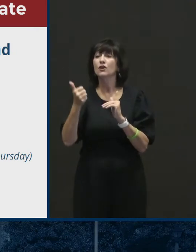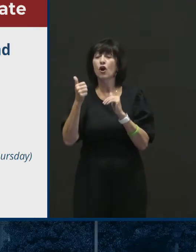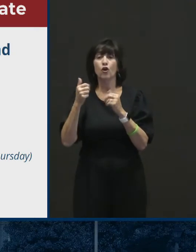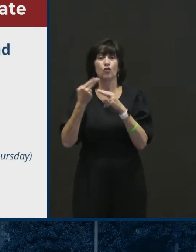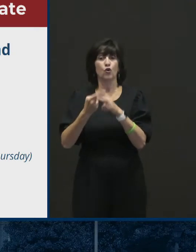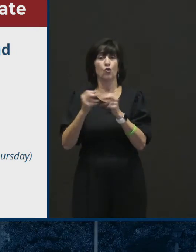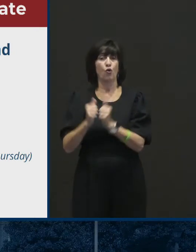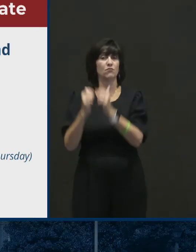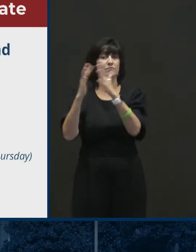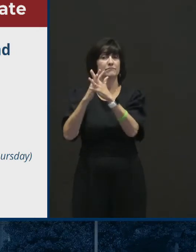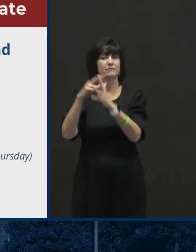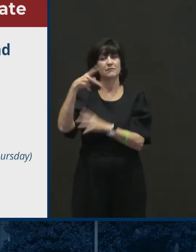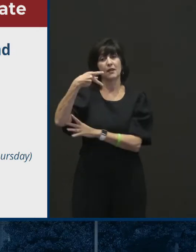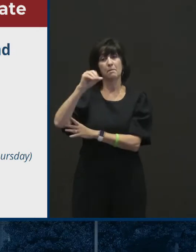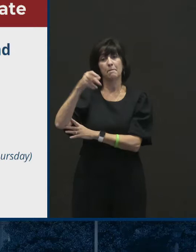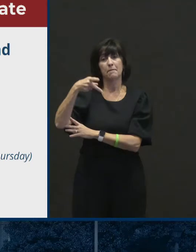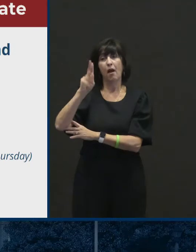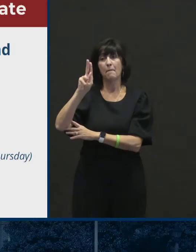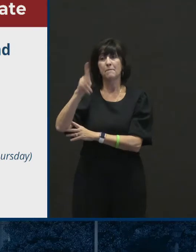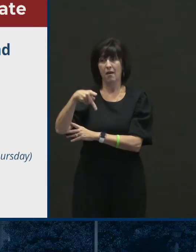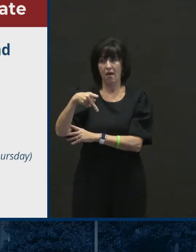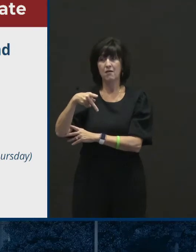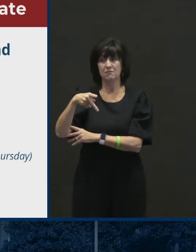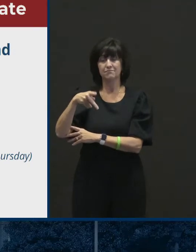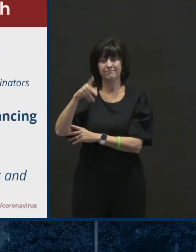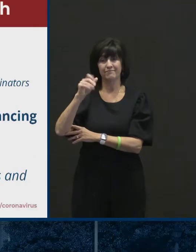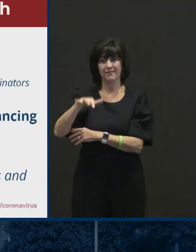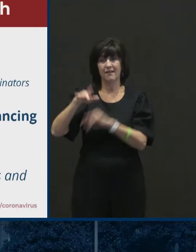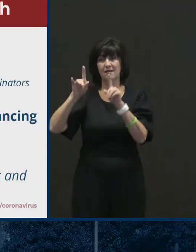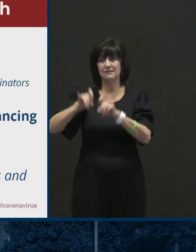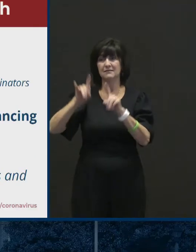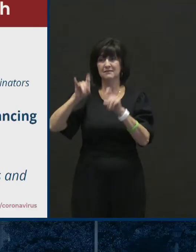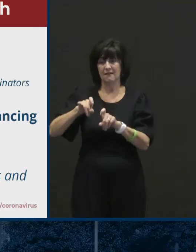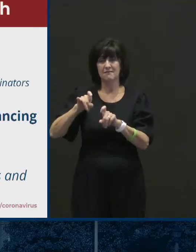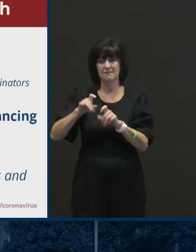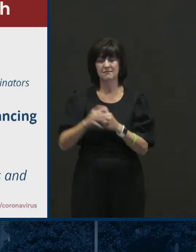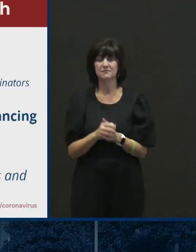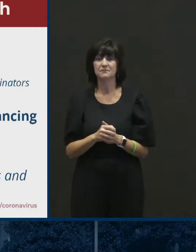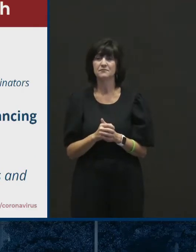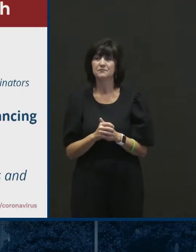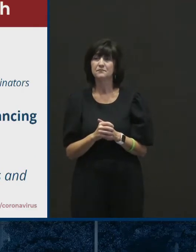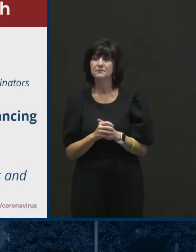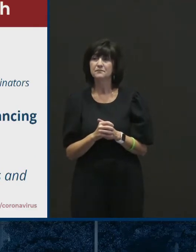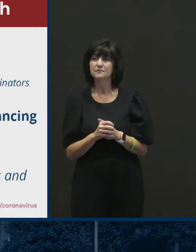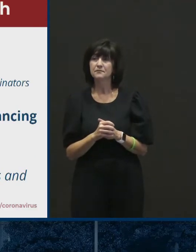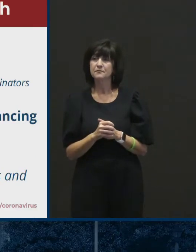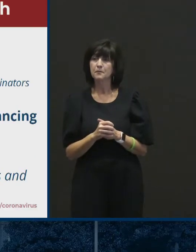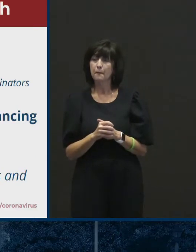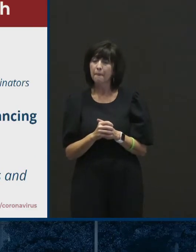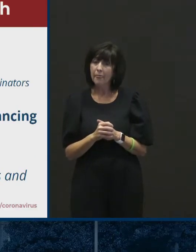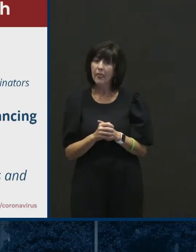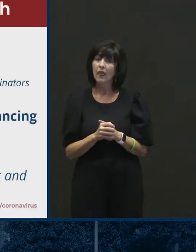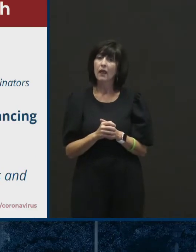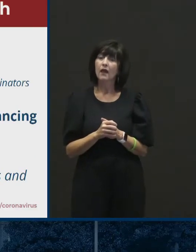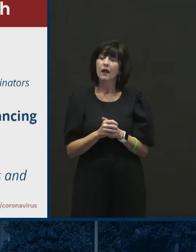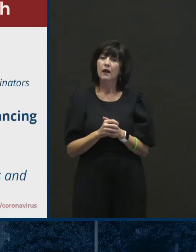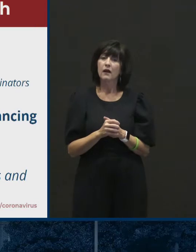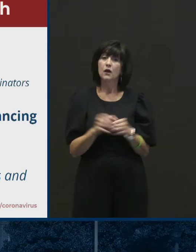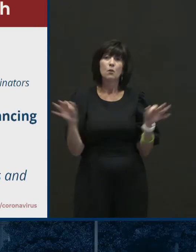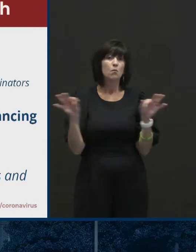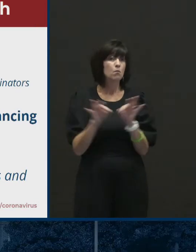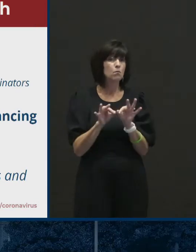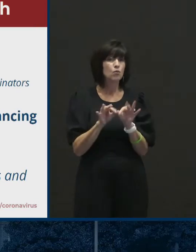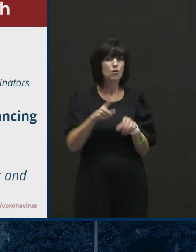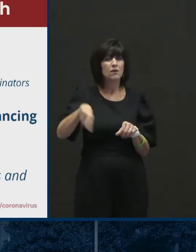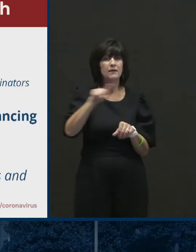really leaning into a community. Also education and outreach, and it's so